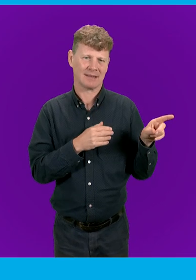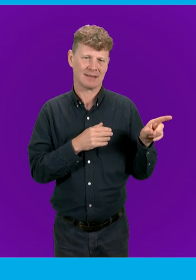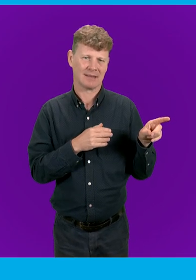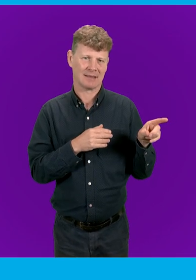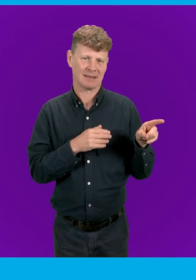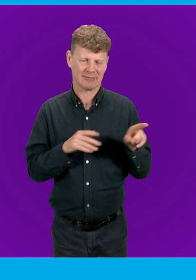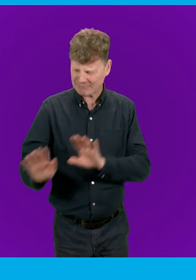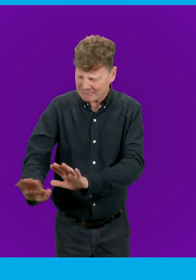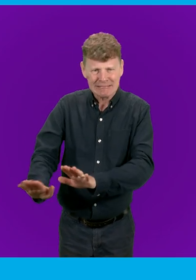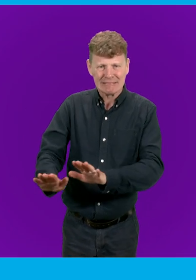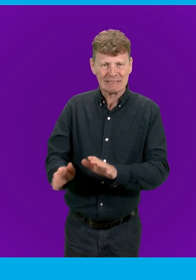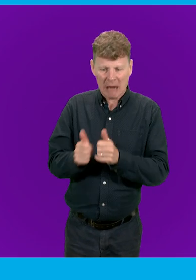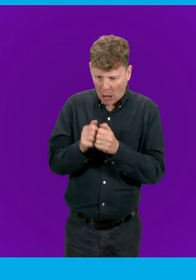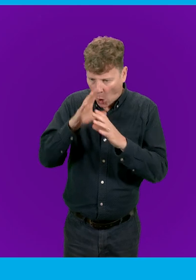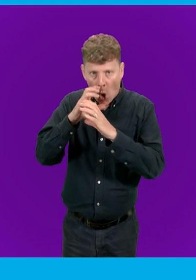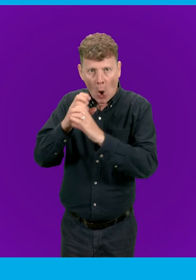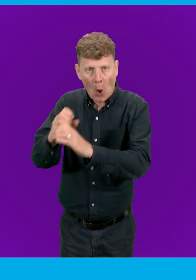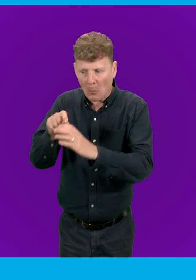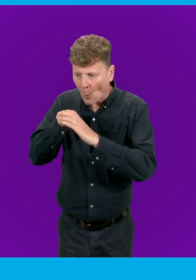countering those kind of,